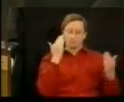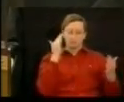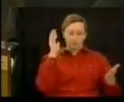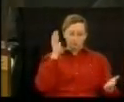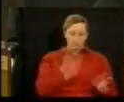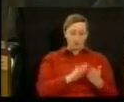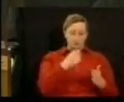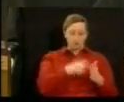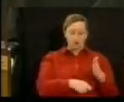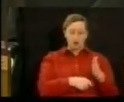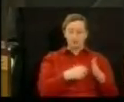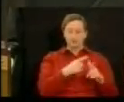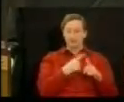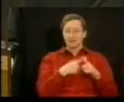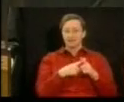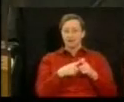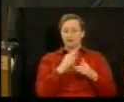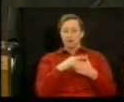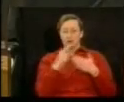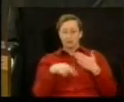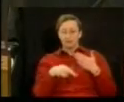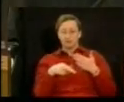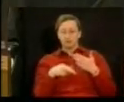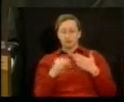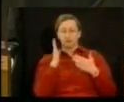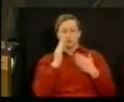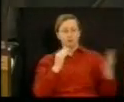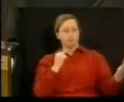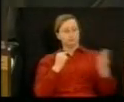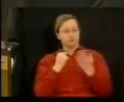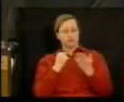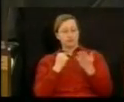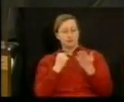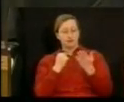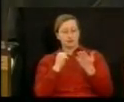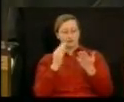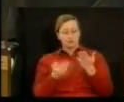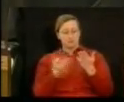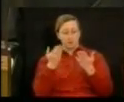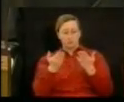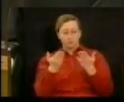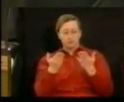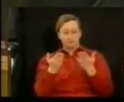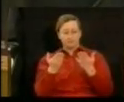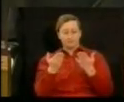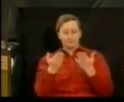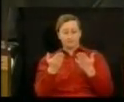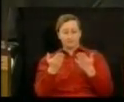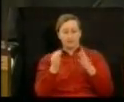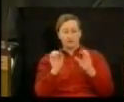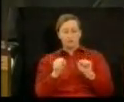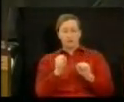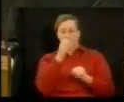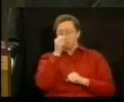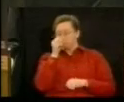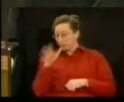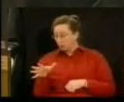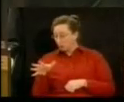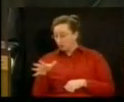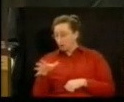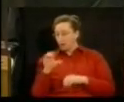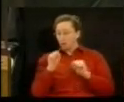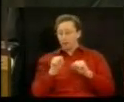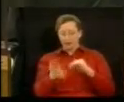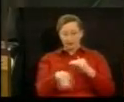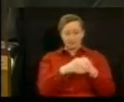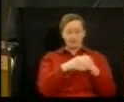costs. And then the results of that would come before us as a motion. And as any motion that comes before us, we could ignore it, we could amend